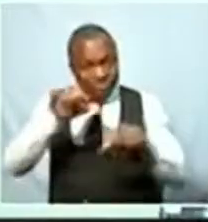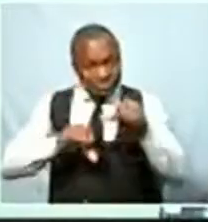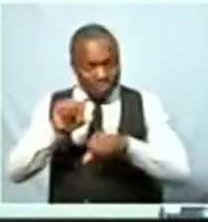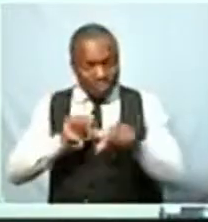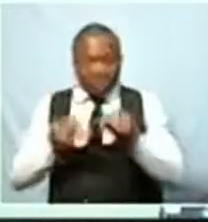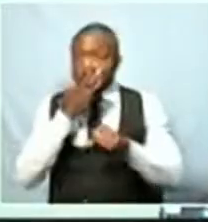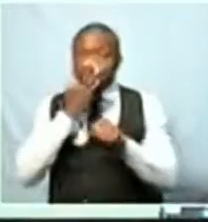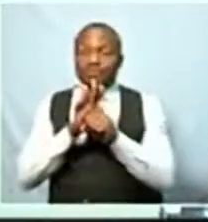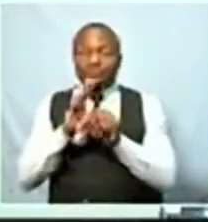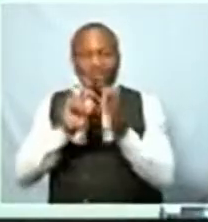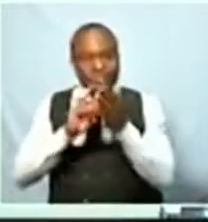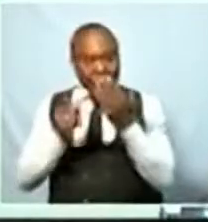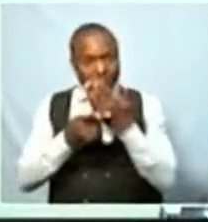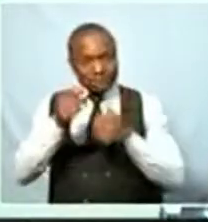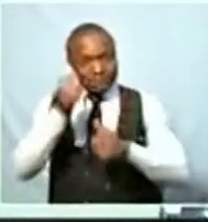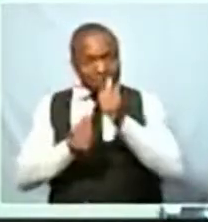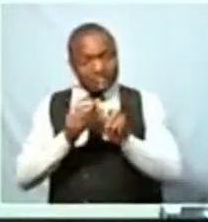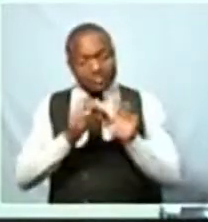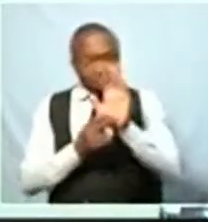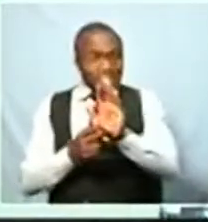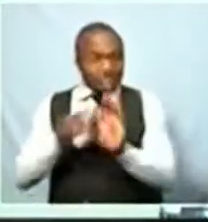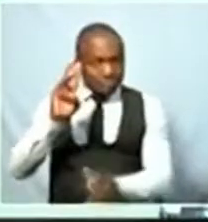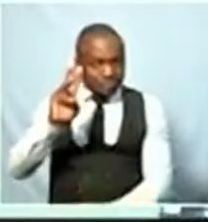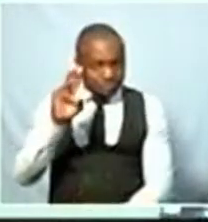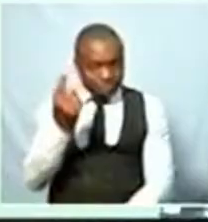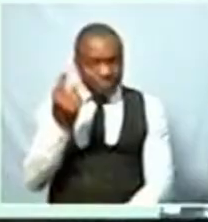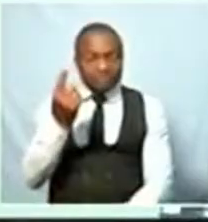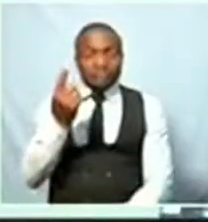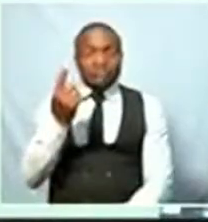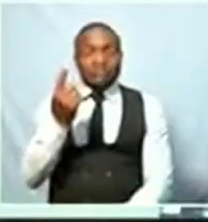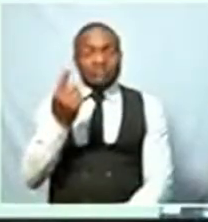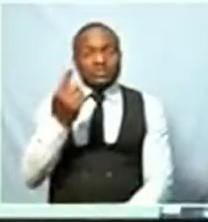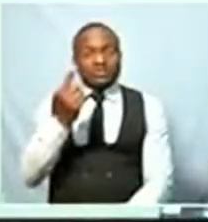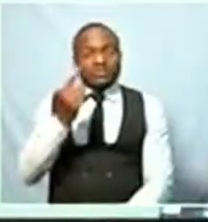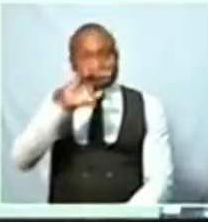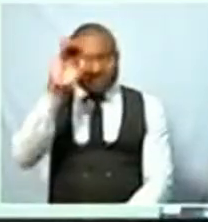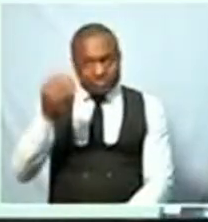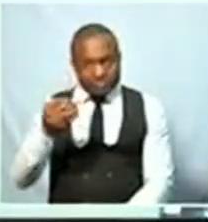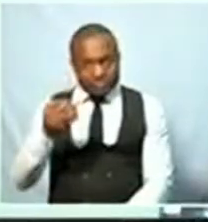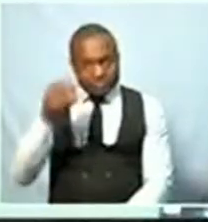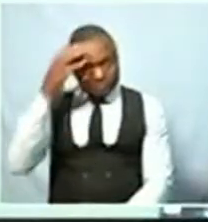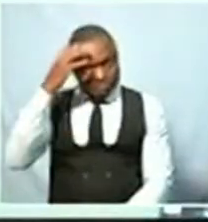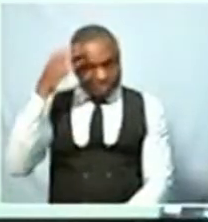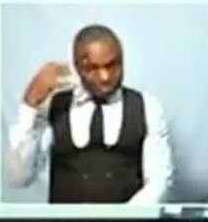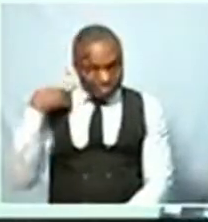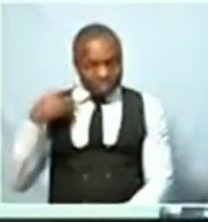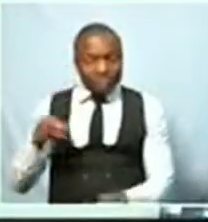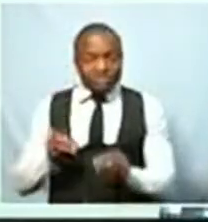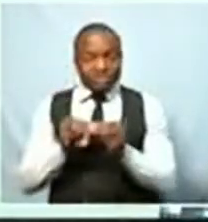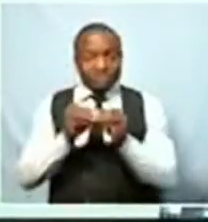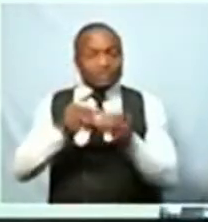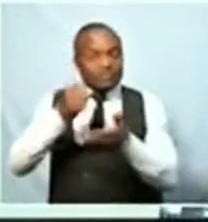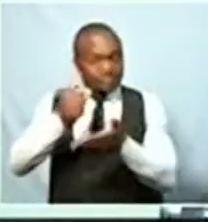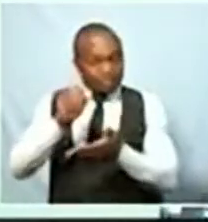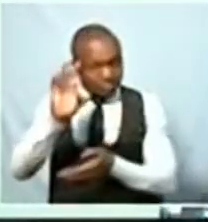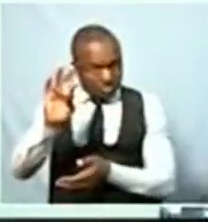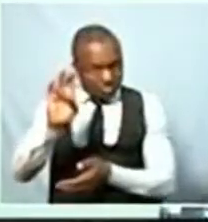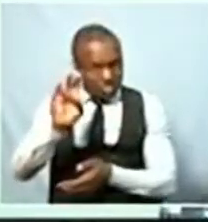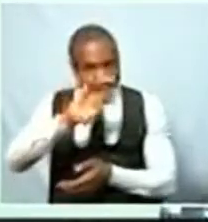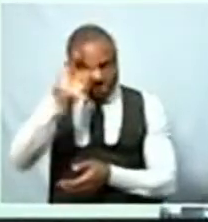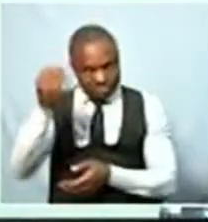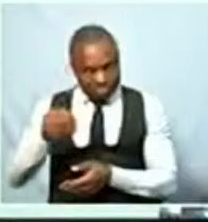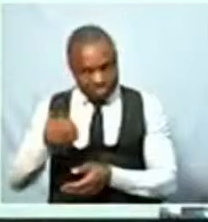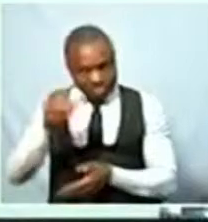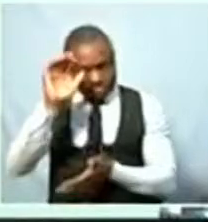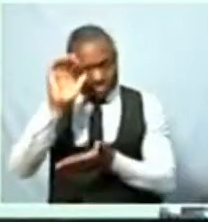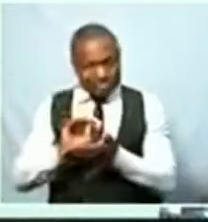Program, which represents 61% of the office's total budget. There is a 7% reduction in the